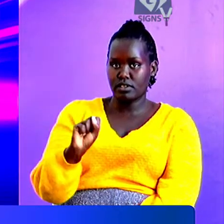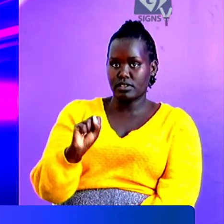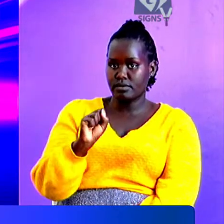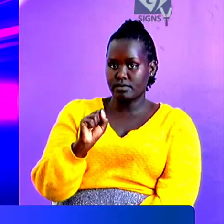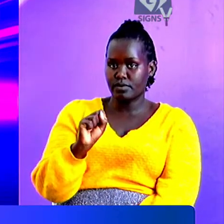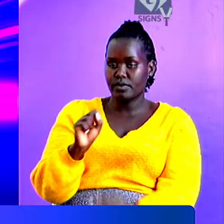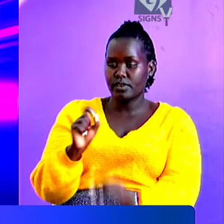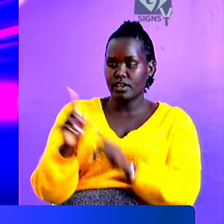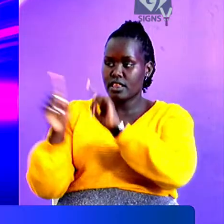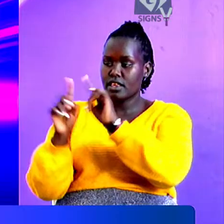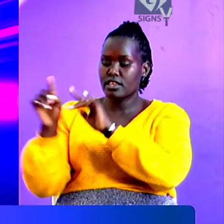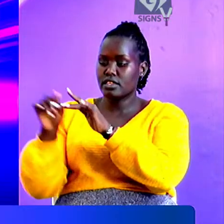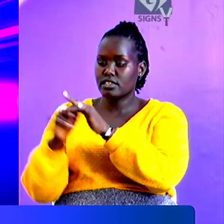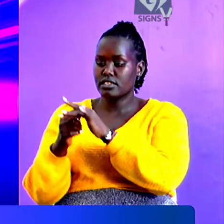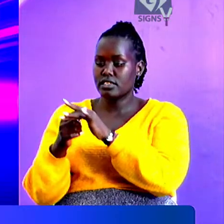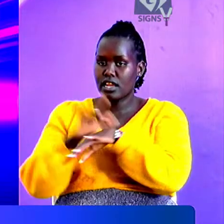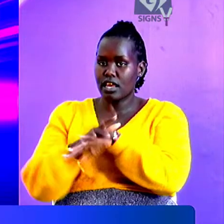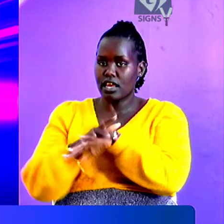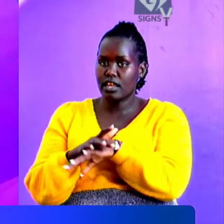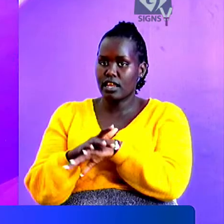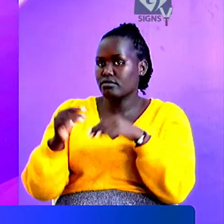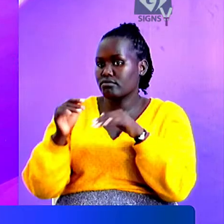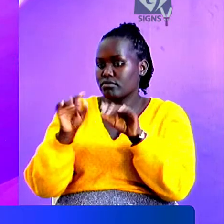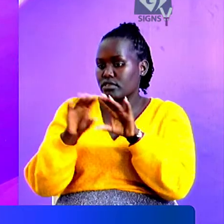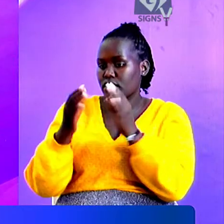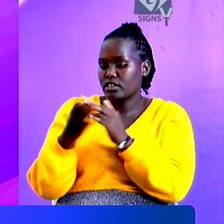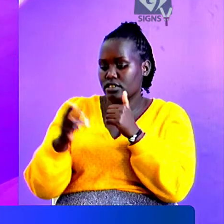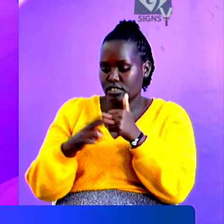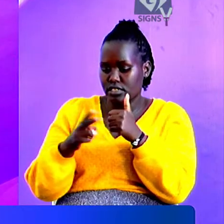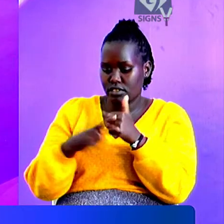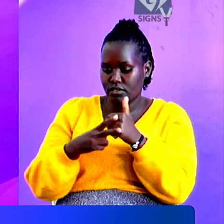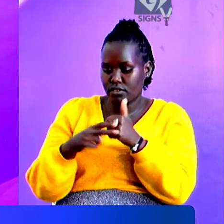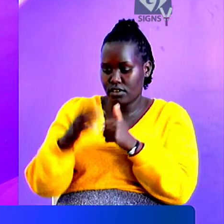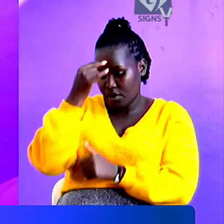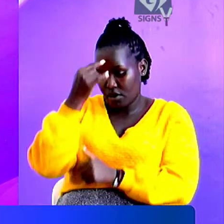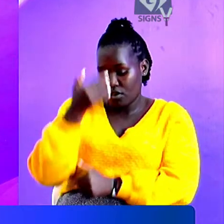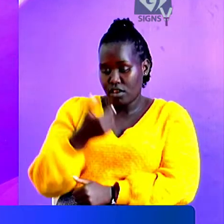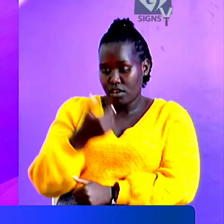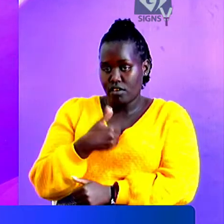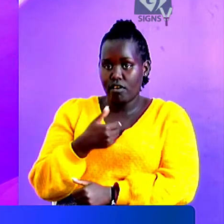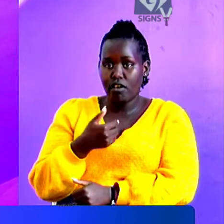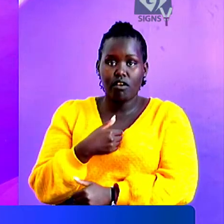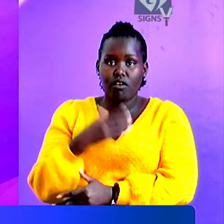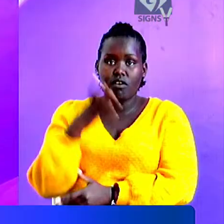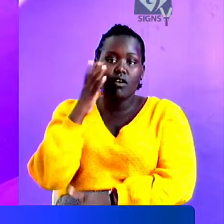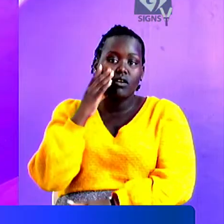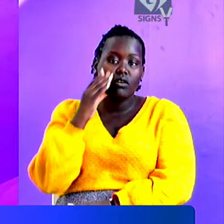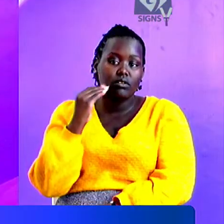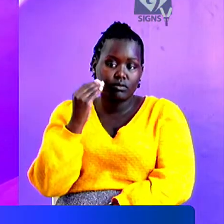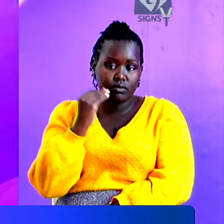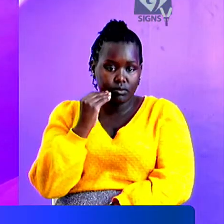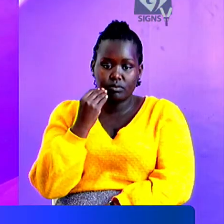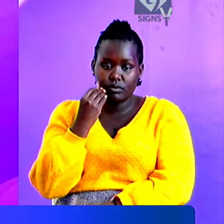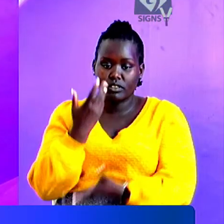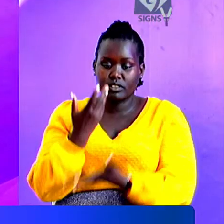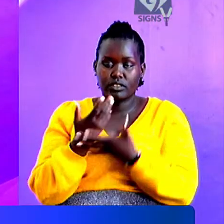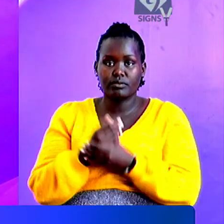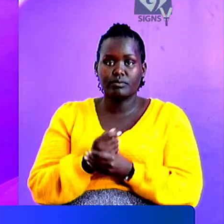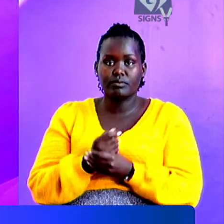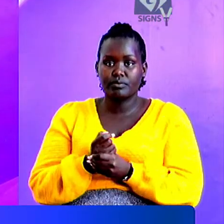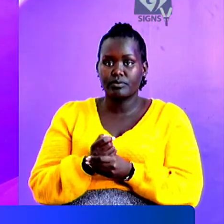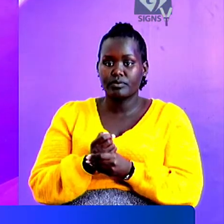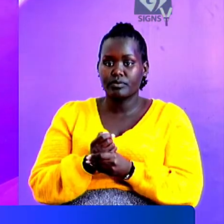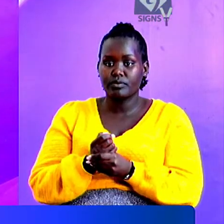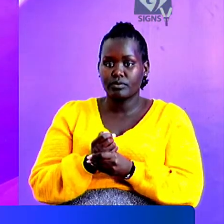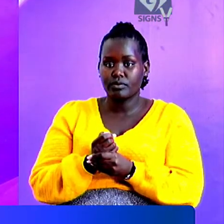journey began early in class 7. Yeah. But of course, I've had experiences along the way. Standing